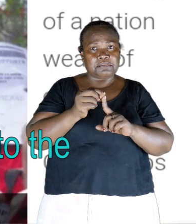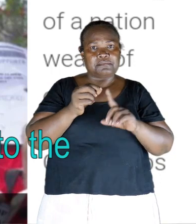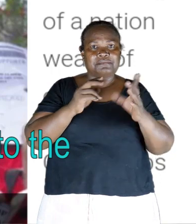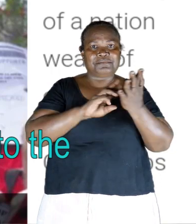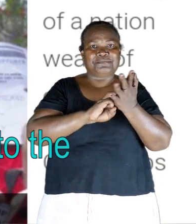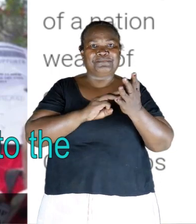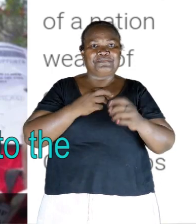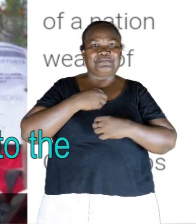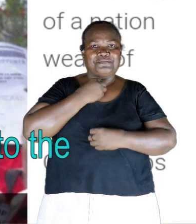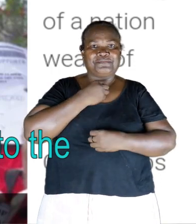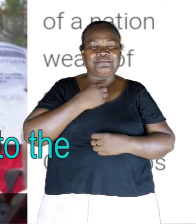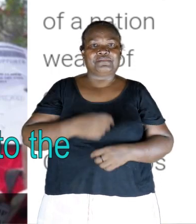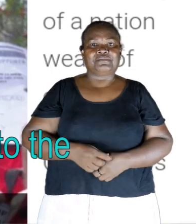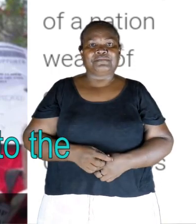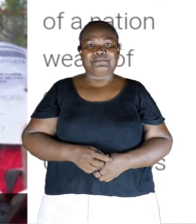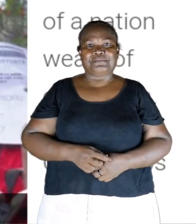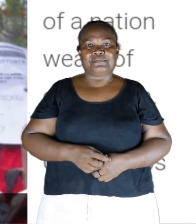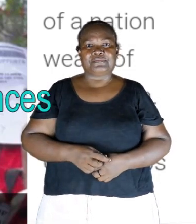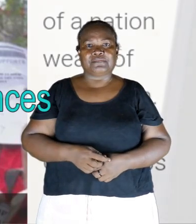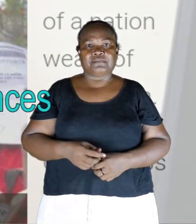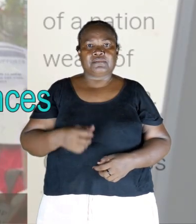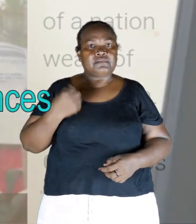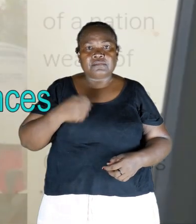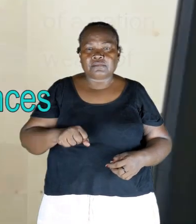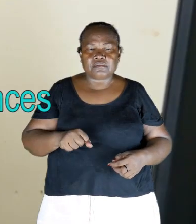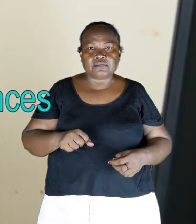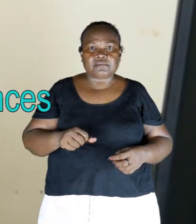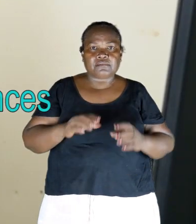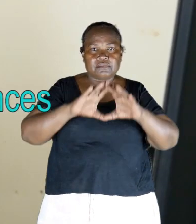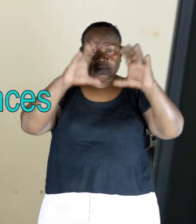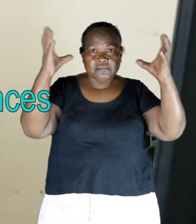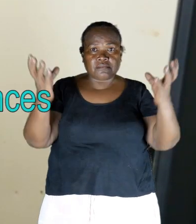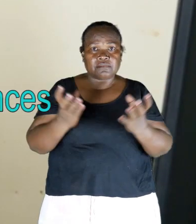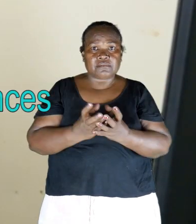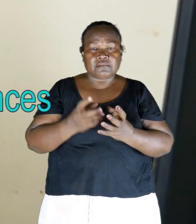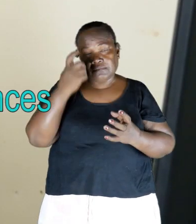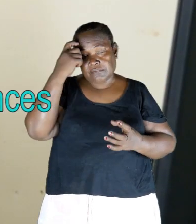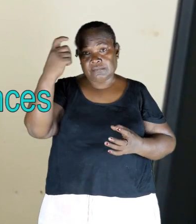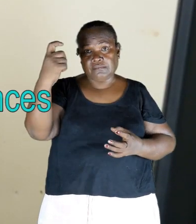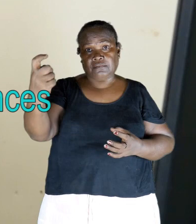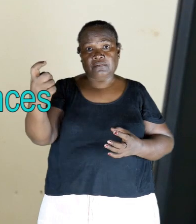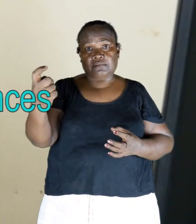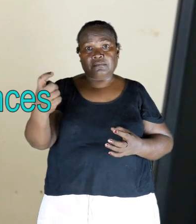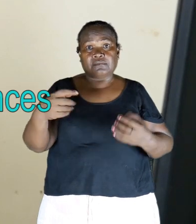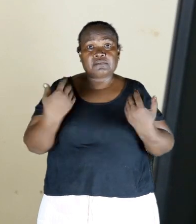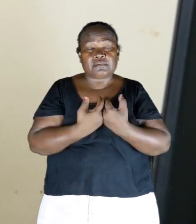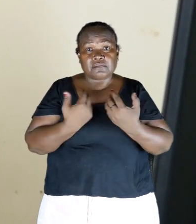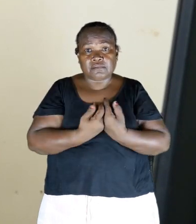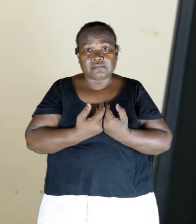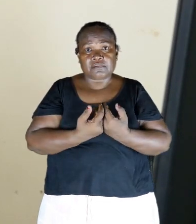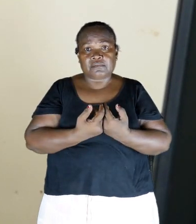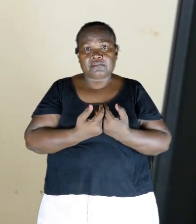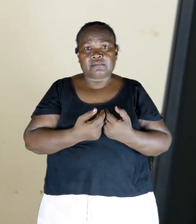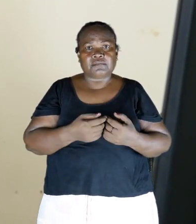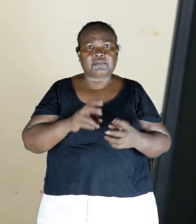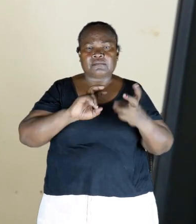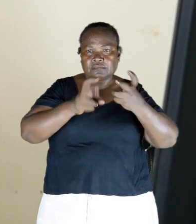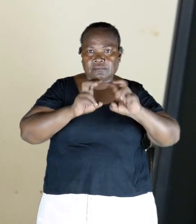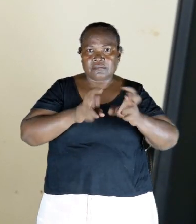Golo Prime Minister's office at the time. You know, because country blow him, him experiencing a lot